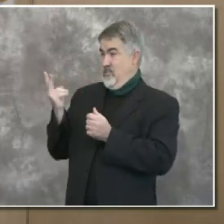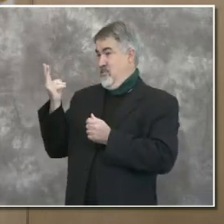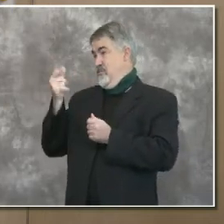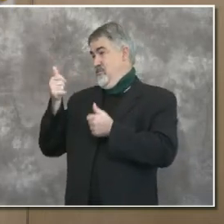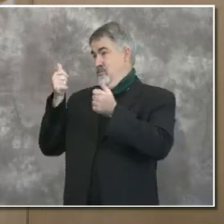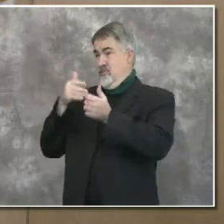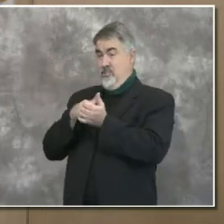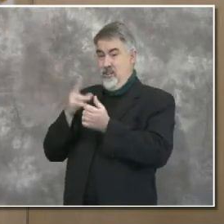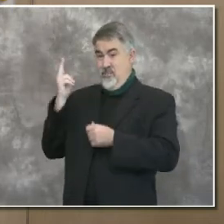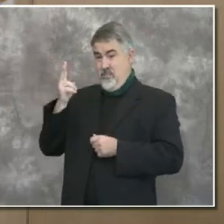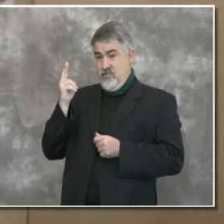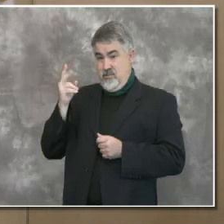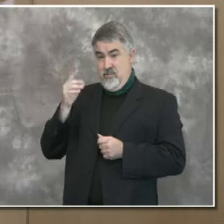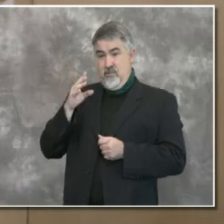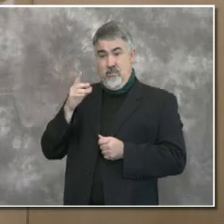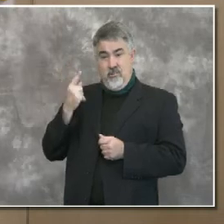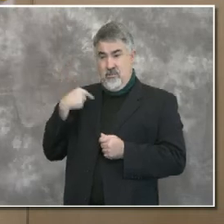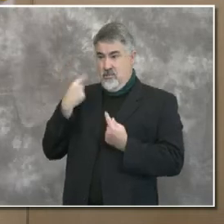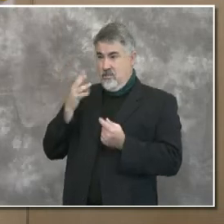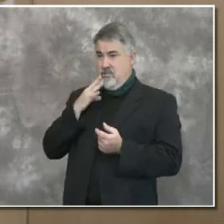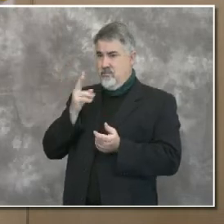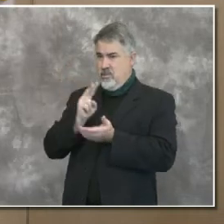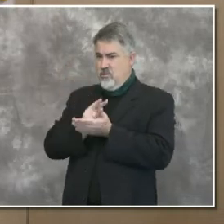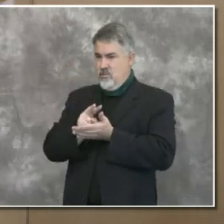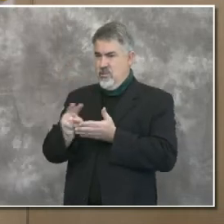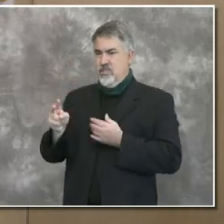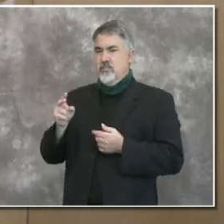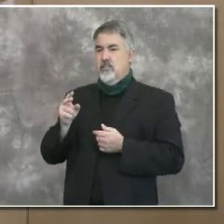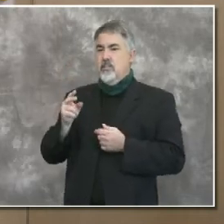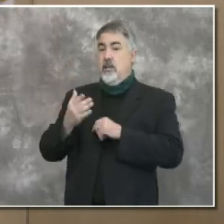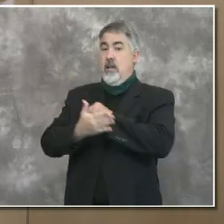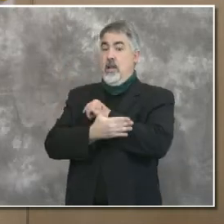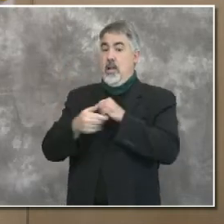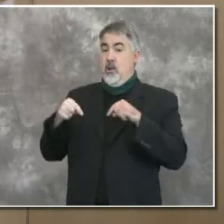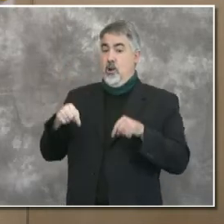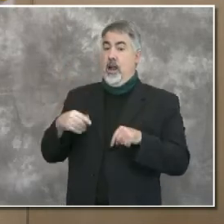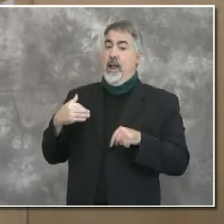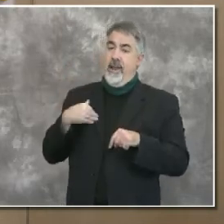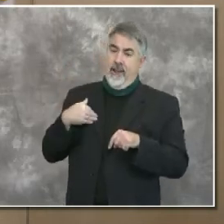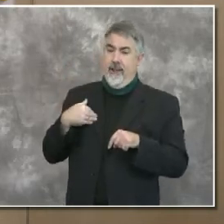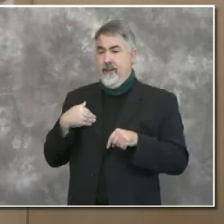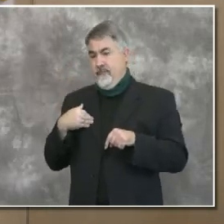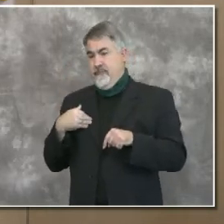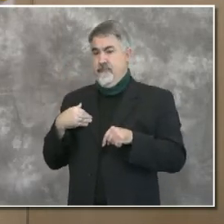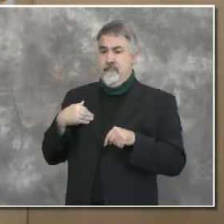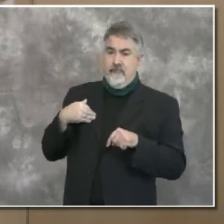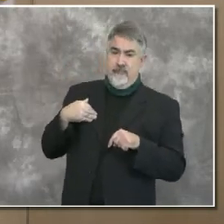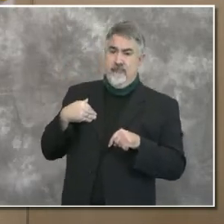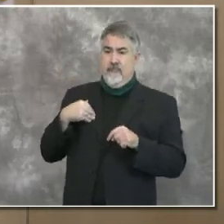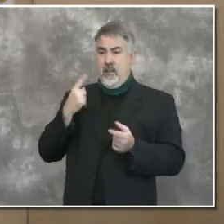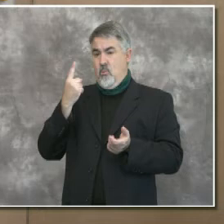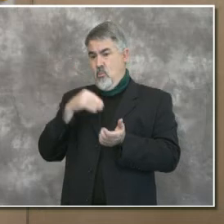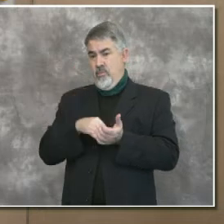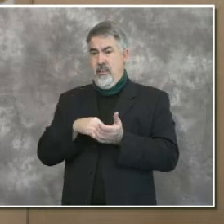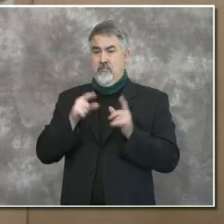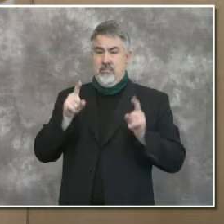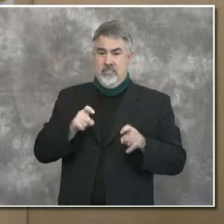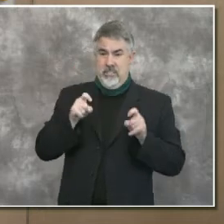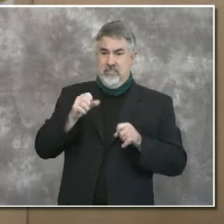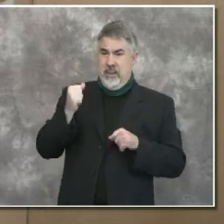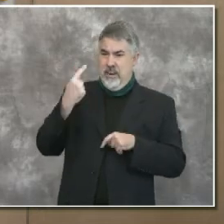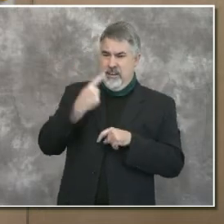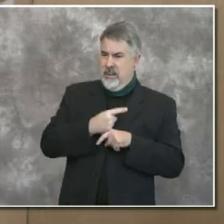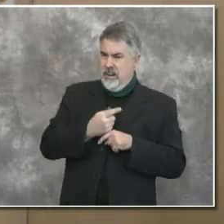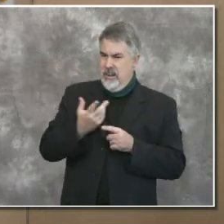couple of weeks now that the county has the capacity to do 1,000 tests a day, but wasn't hitting that mark. A lot